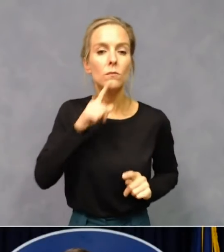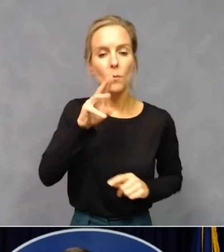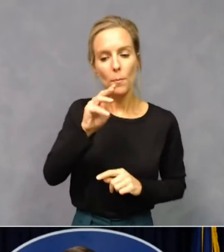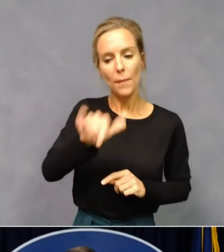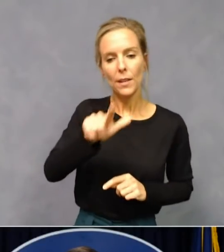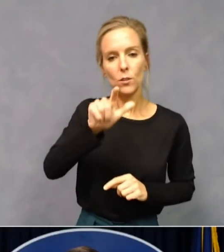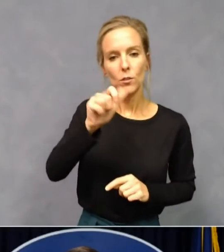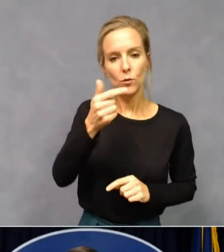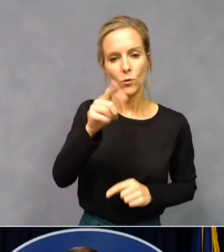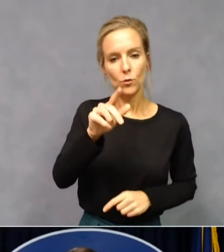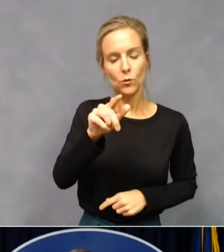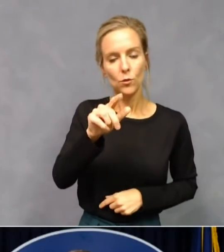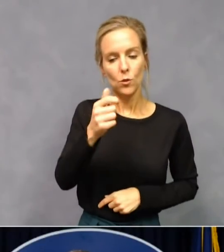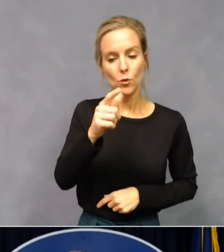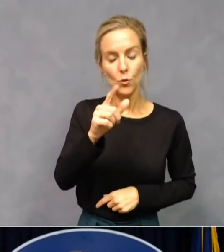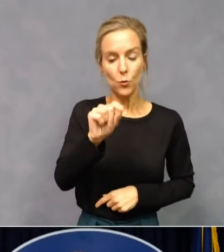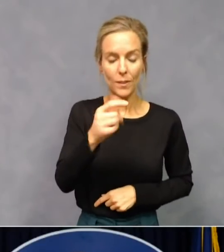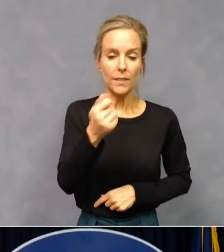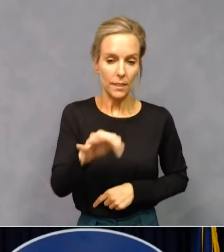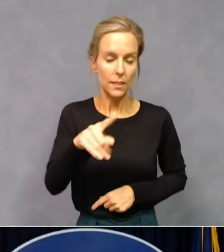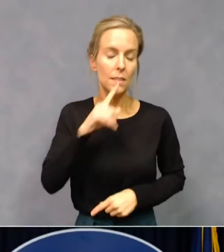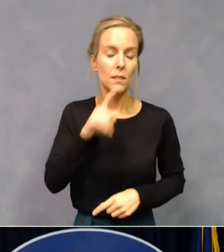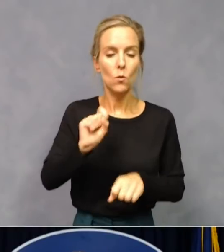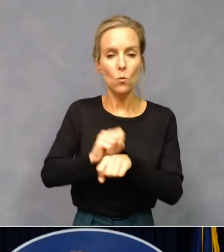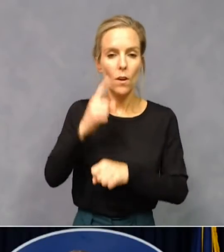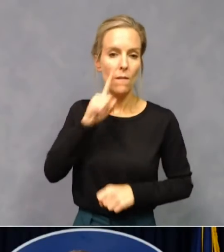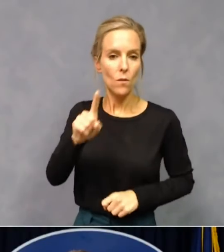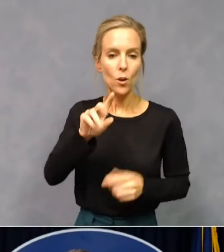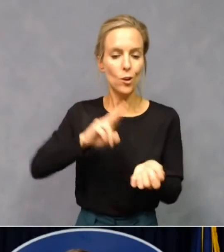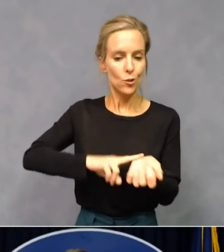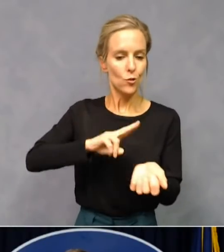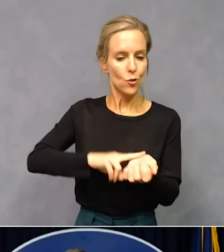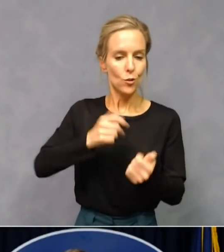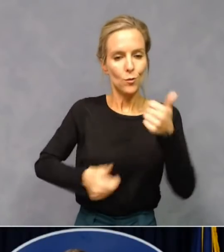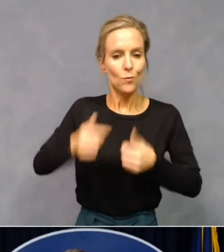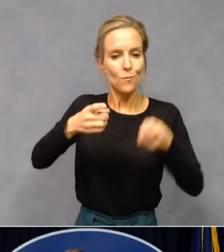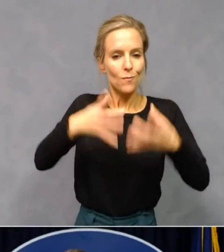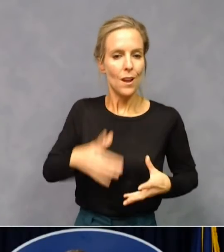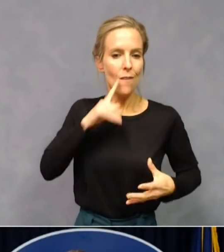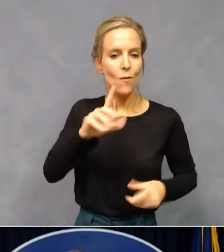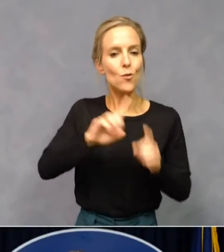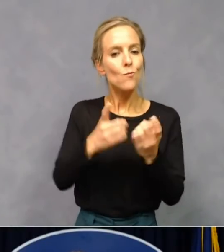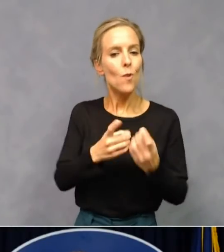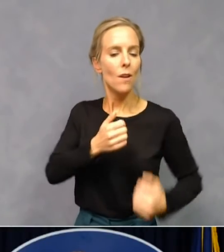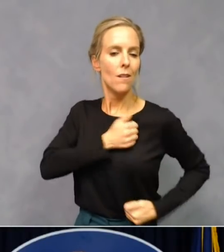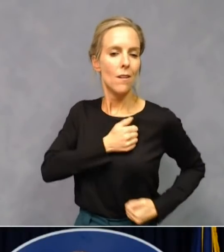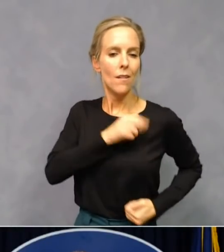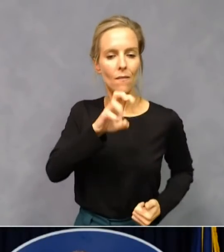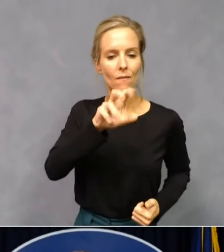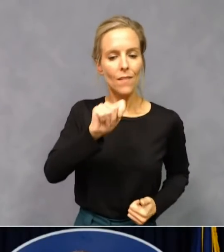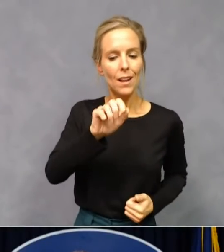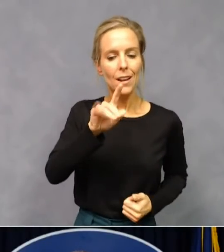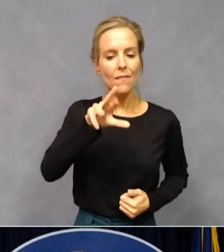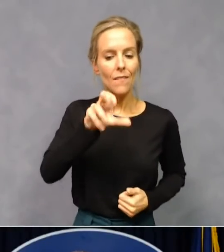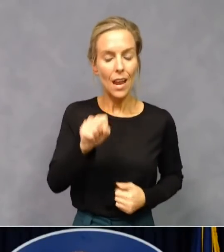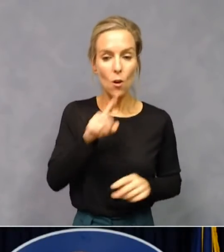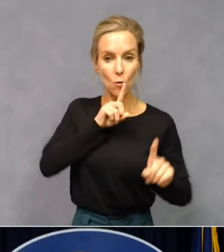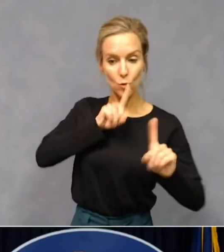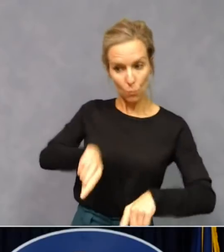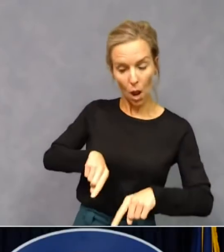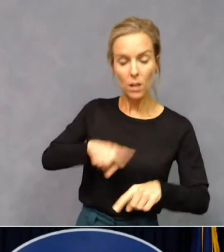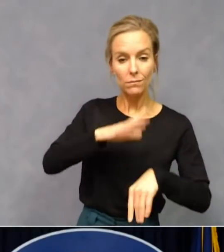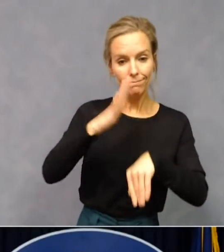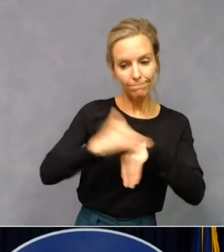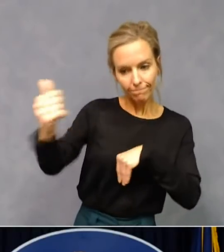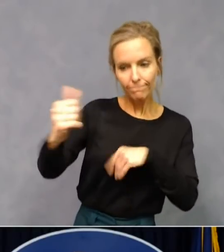manager for the Department for Veteran Affairs. In response to the COVID-19 pandemic, John was detailed to the emergency